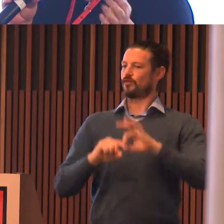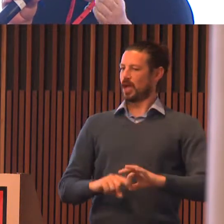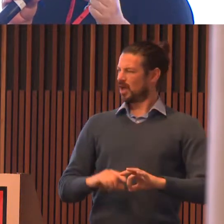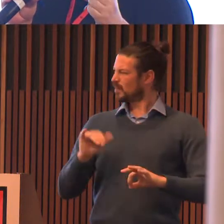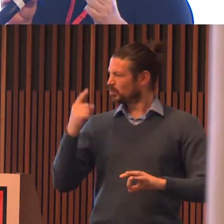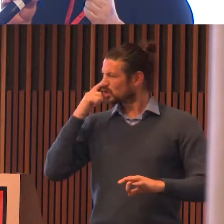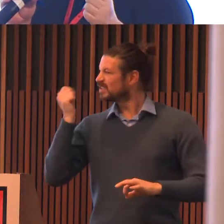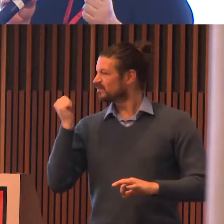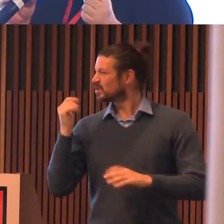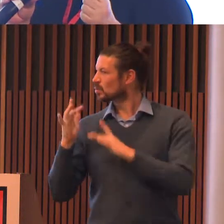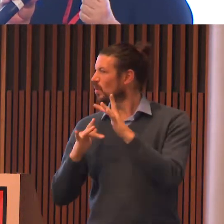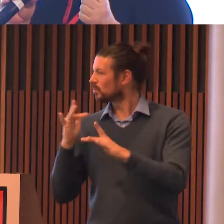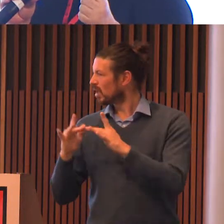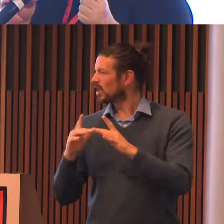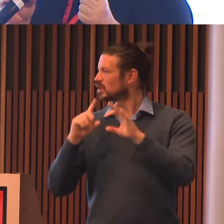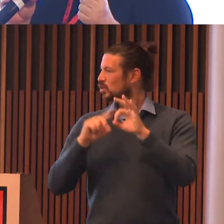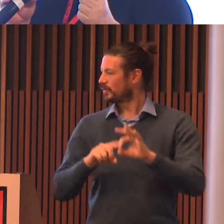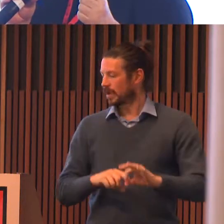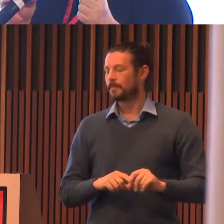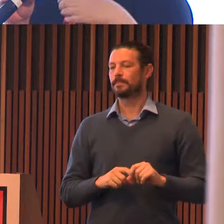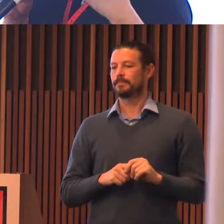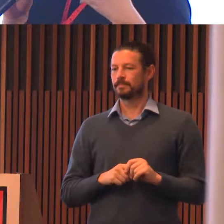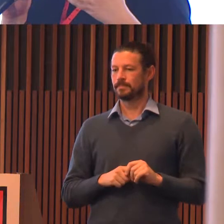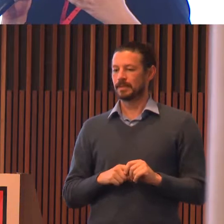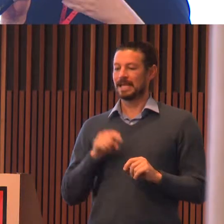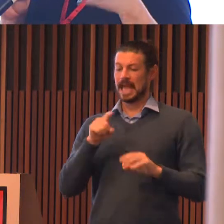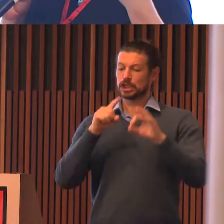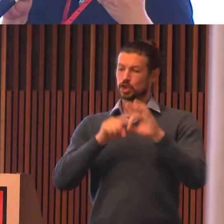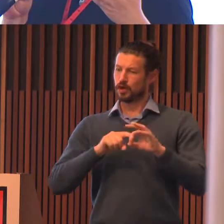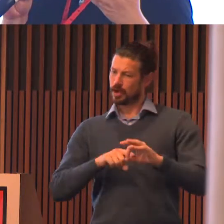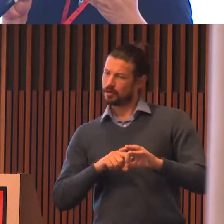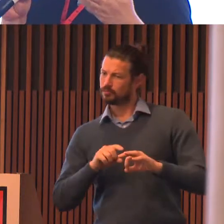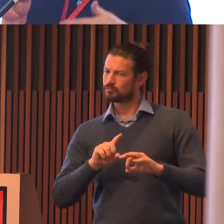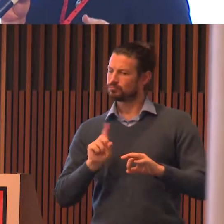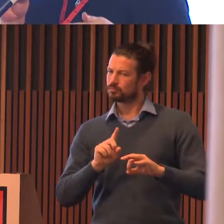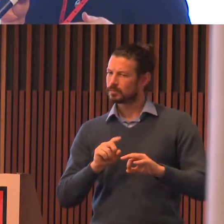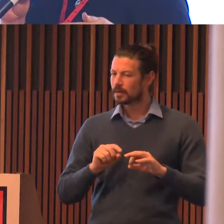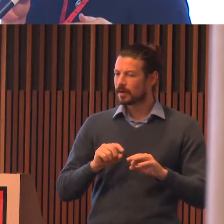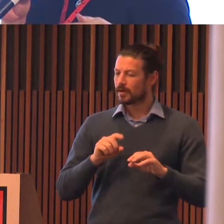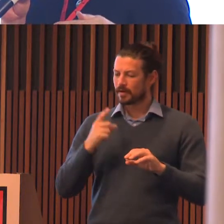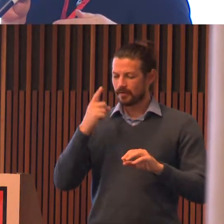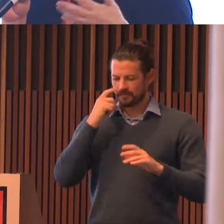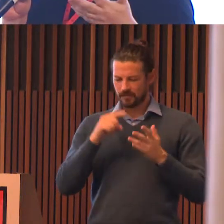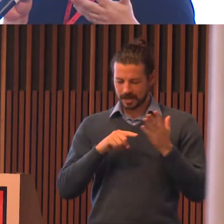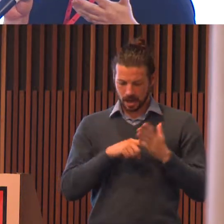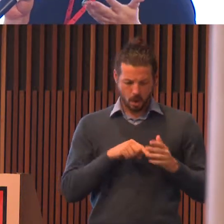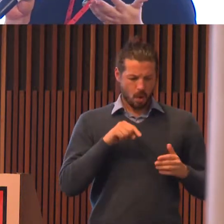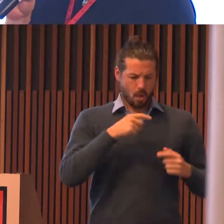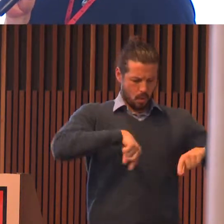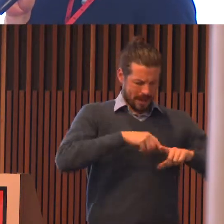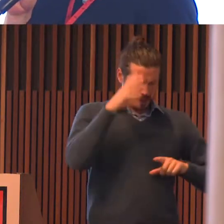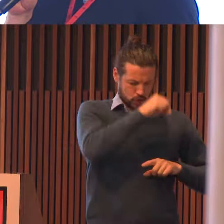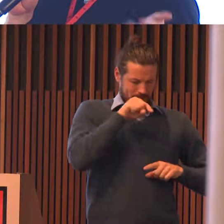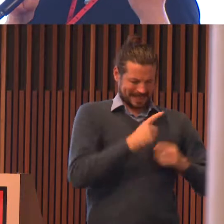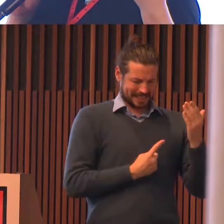on the website, but it was really to find out whether what we thought was happening, and it is